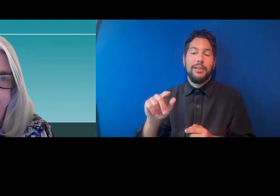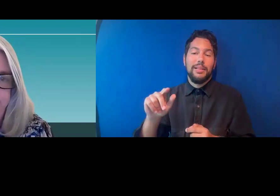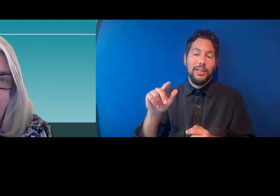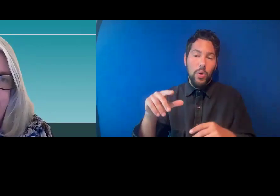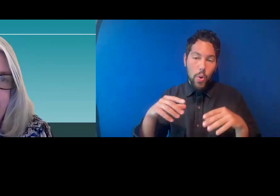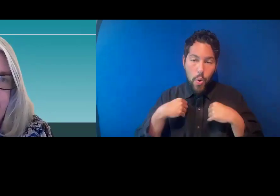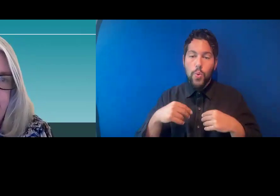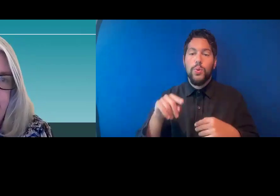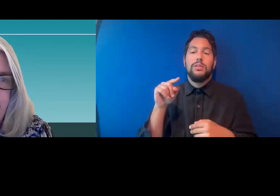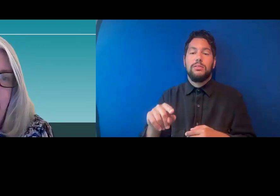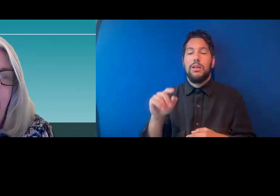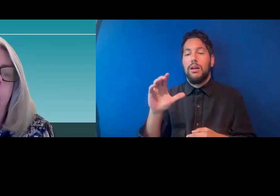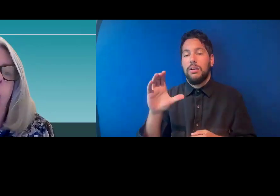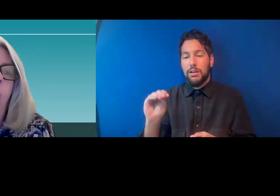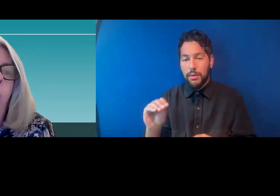disabilityowned.com.